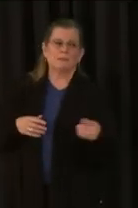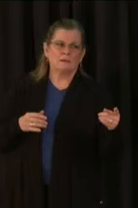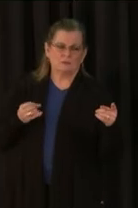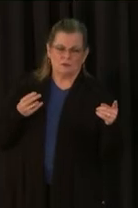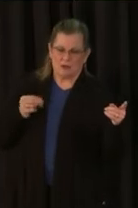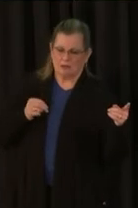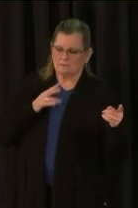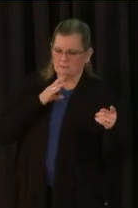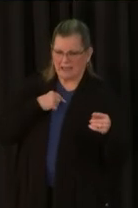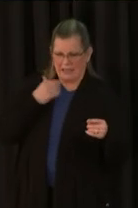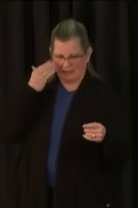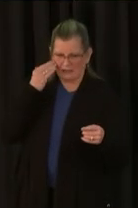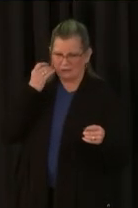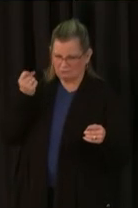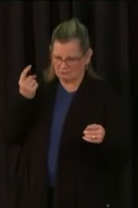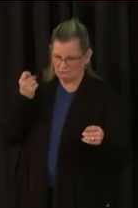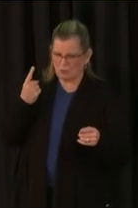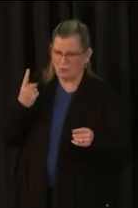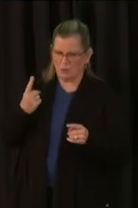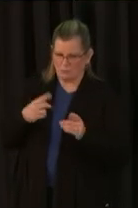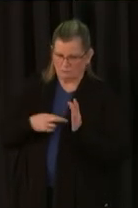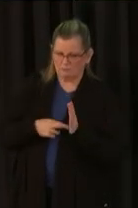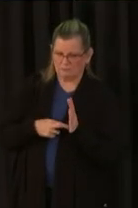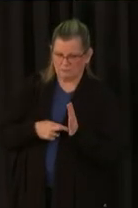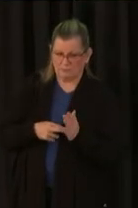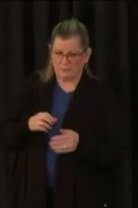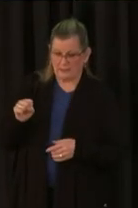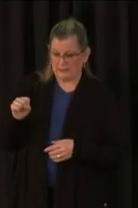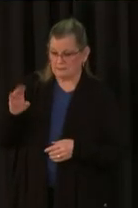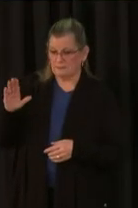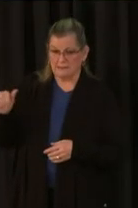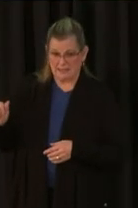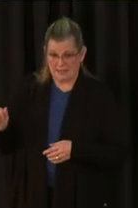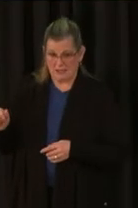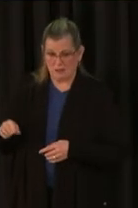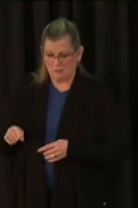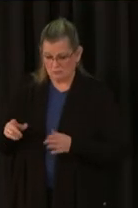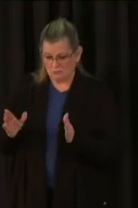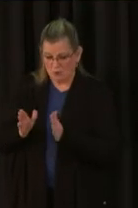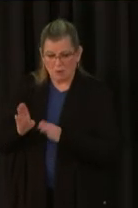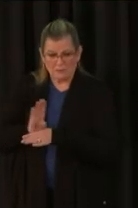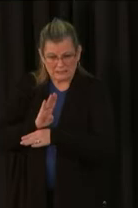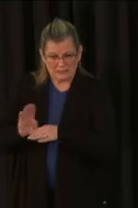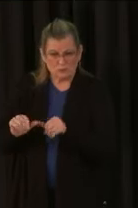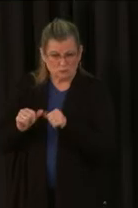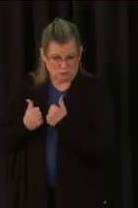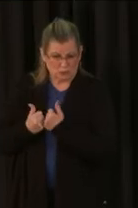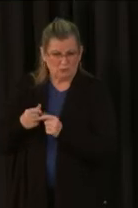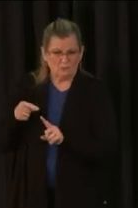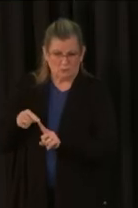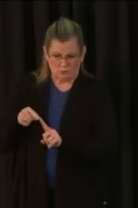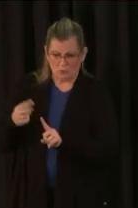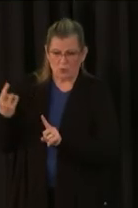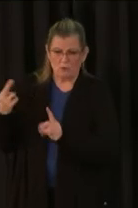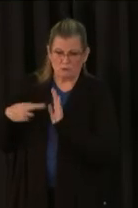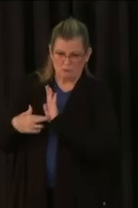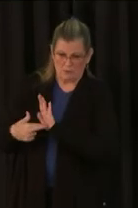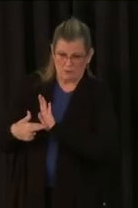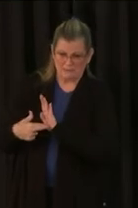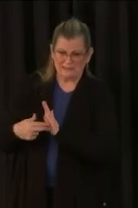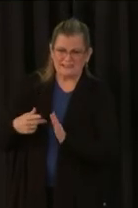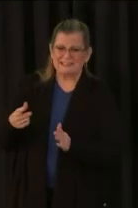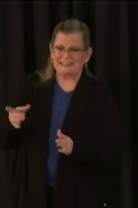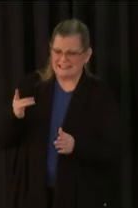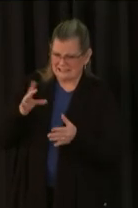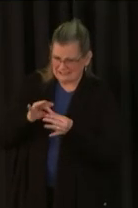with, we had a representative from SBA on with us last week and kind of said some of the finer points are still being tuned. So